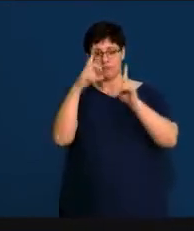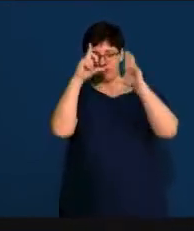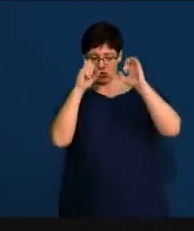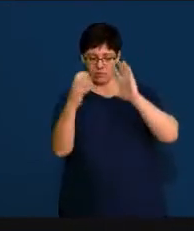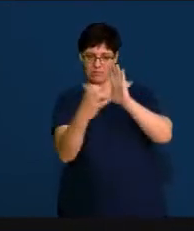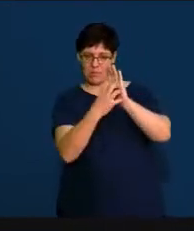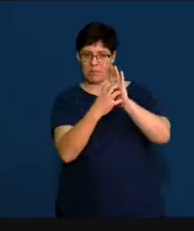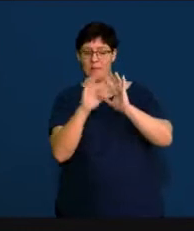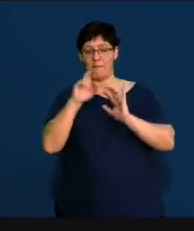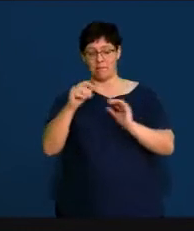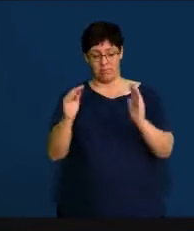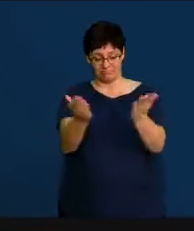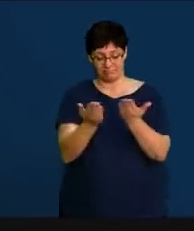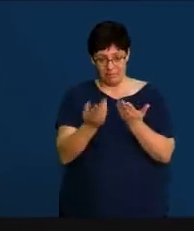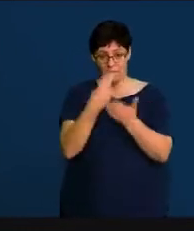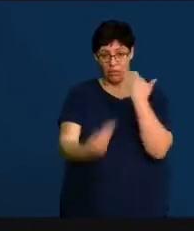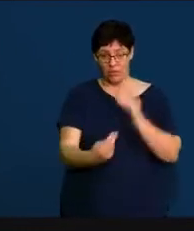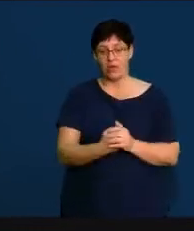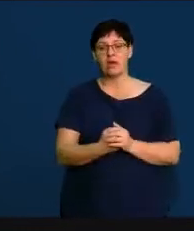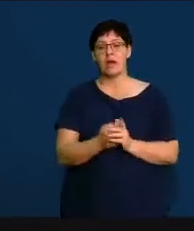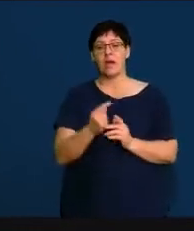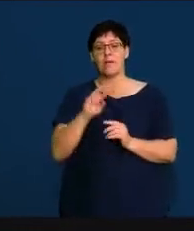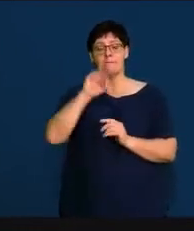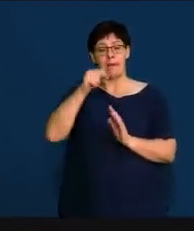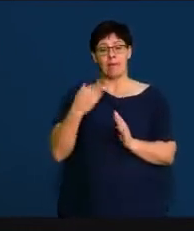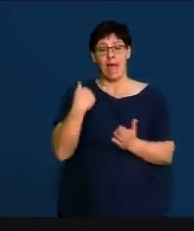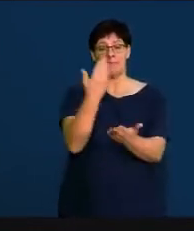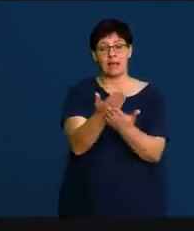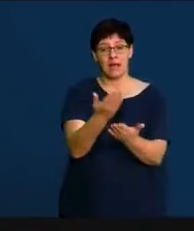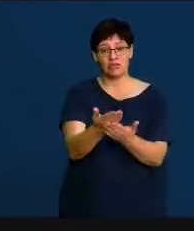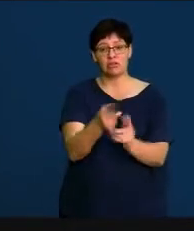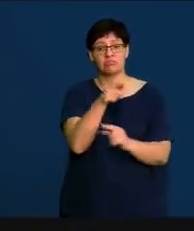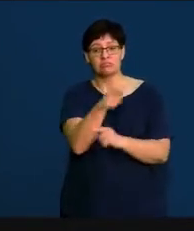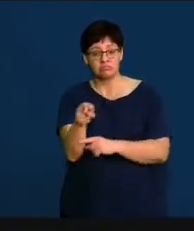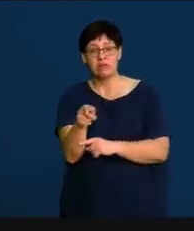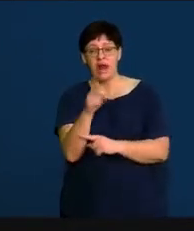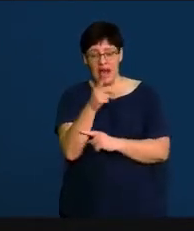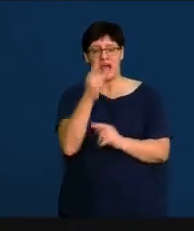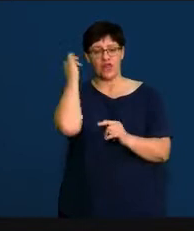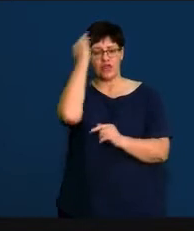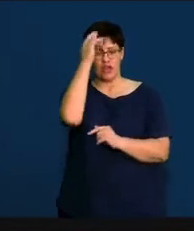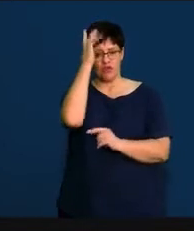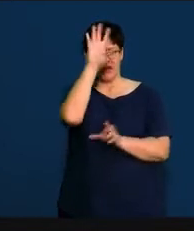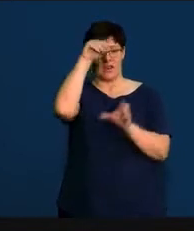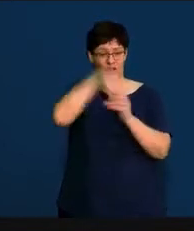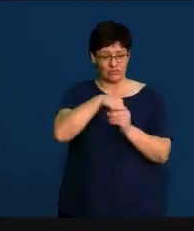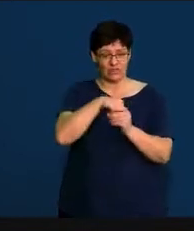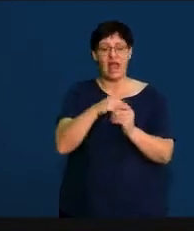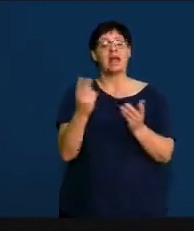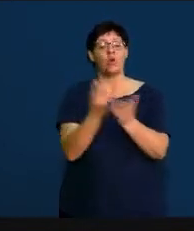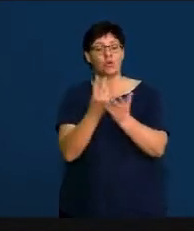map. Map application questions, remember, is integrating geographical theory and, as we've indicated,